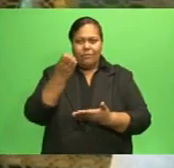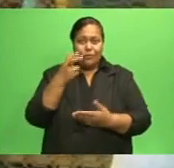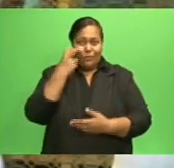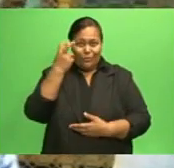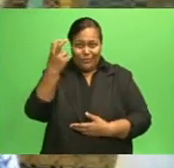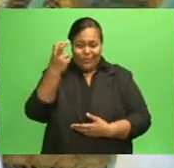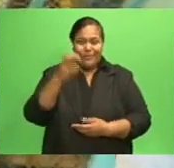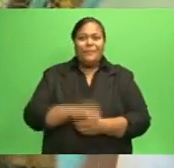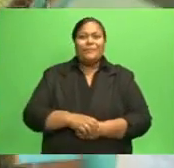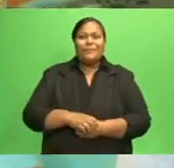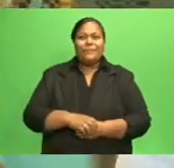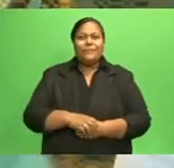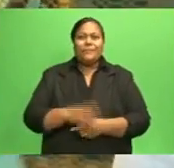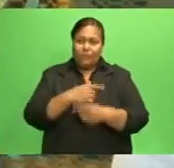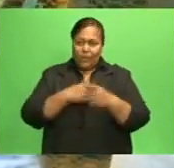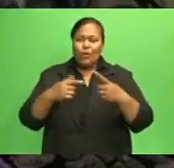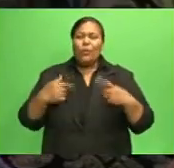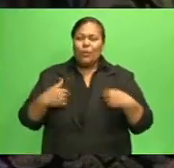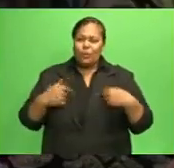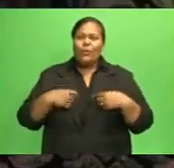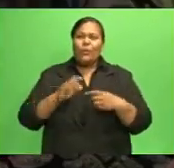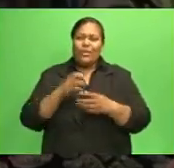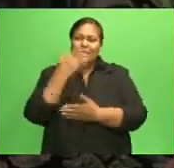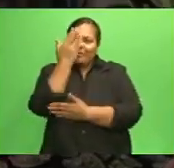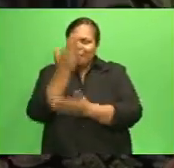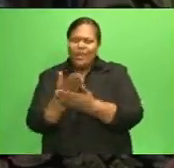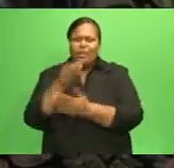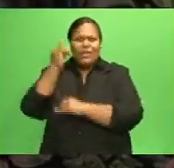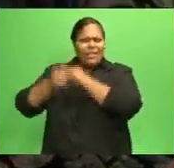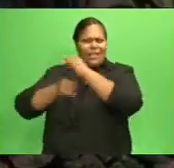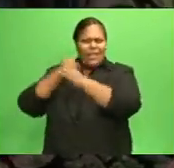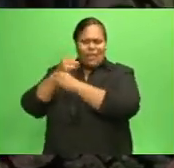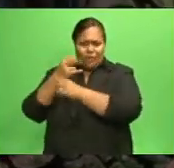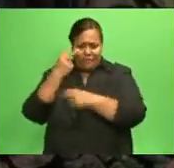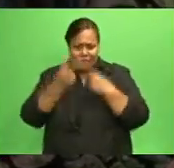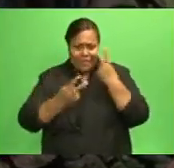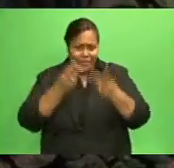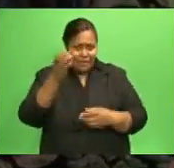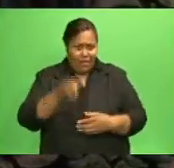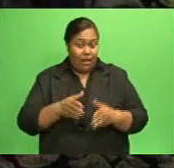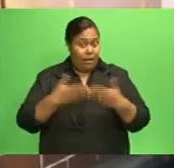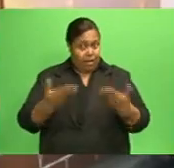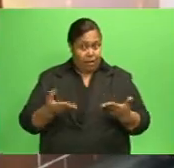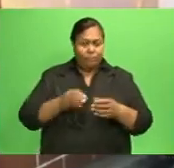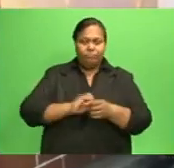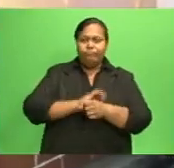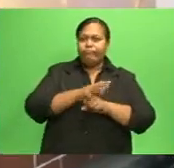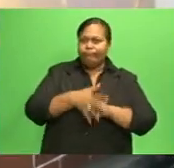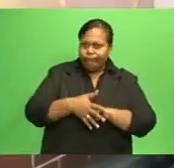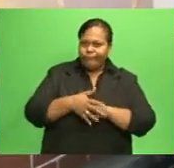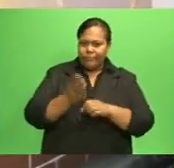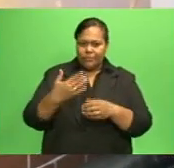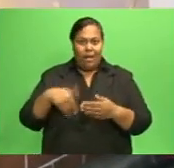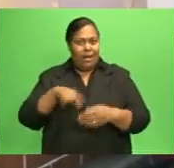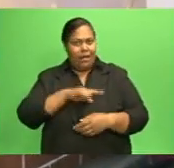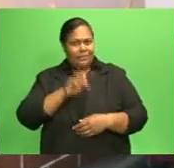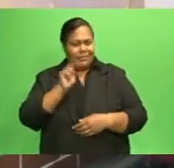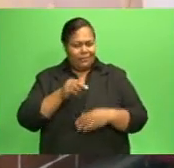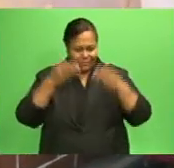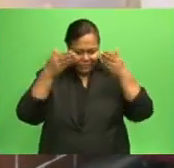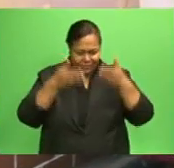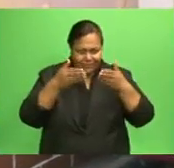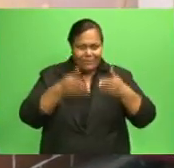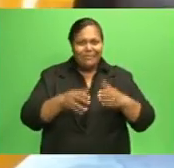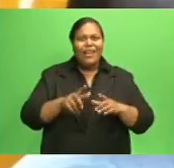we traditionally relied on international visitors, COVID-19 has prompted us to focus more on the